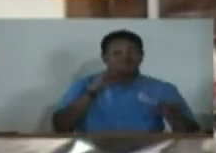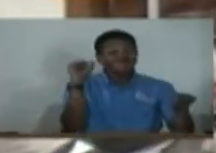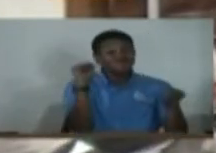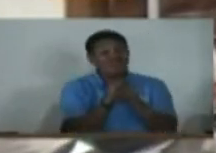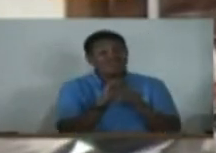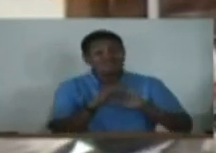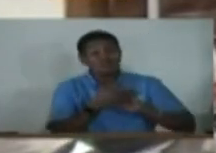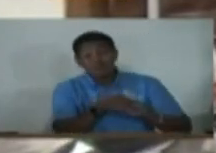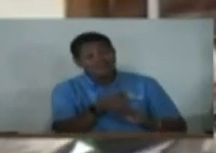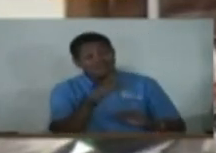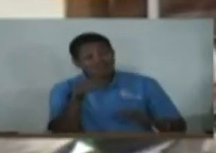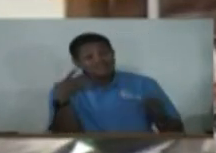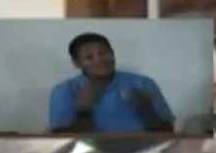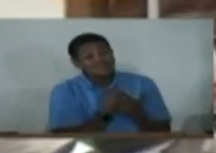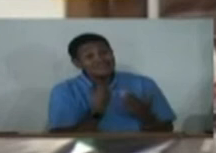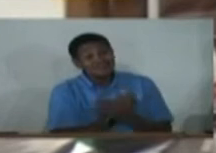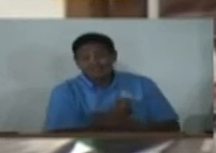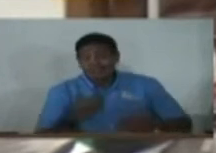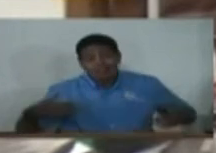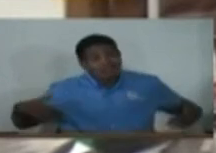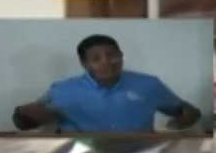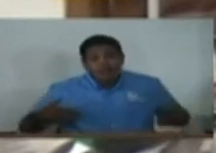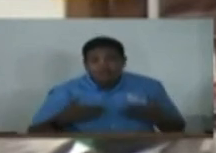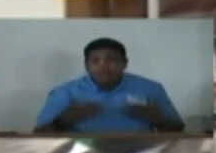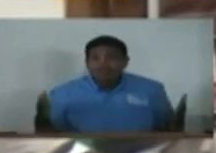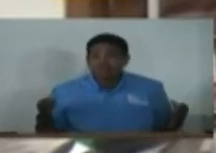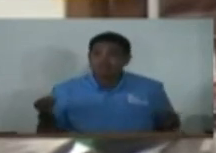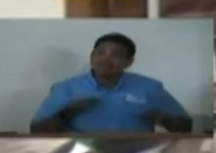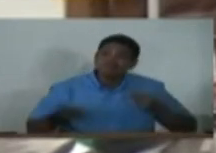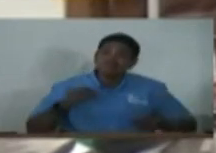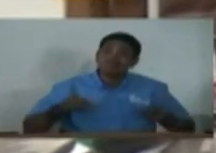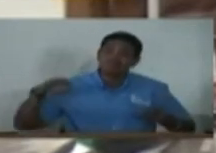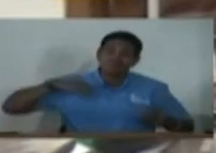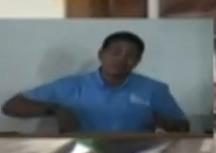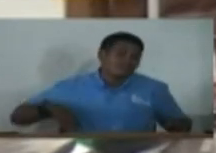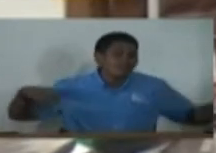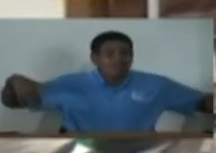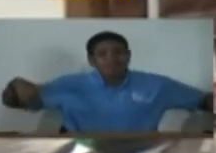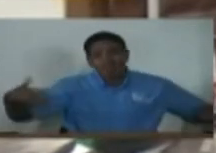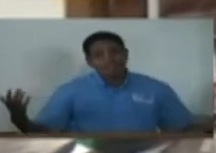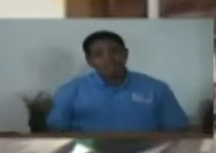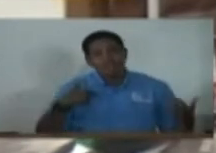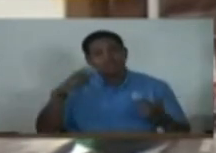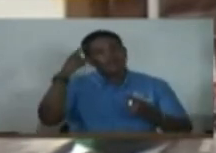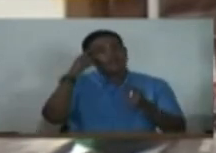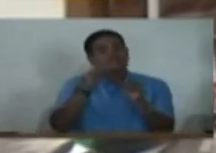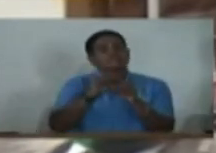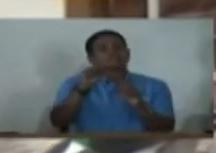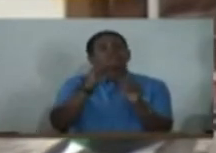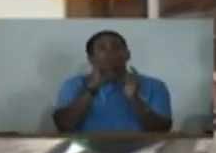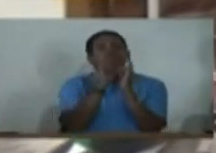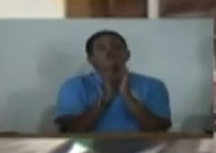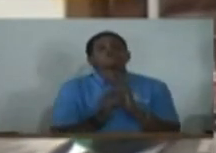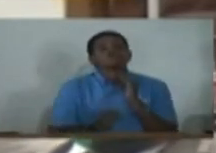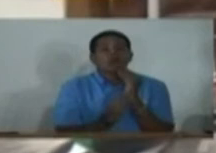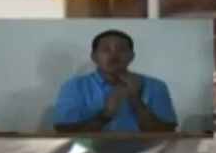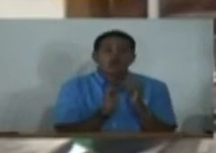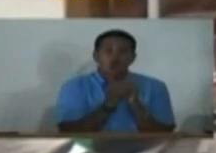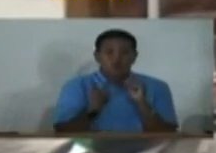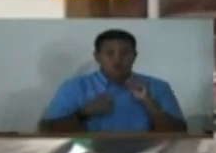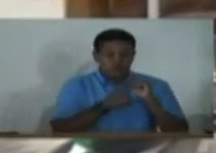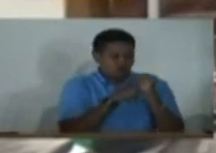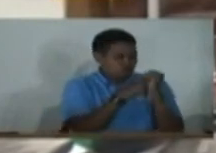truly maximizing and unlocking its potential. And I do agree that there's need for adjustment in how we